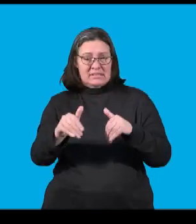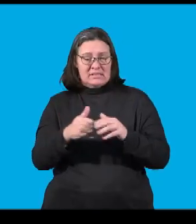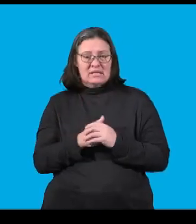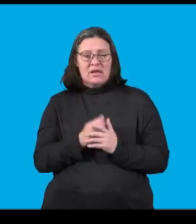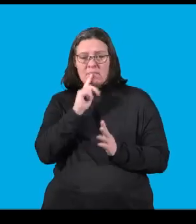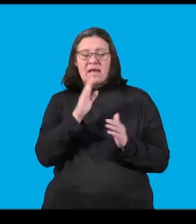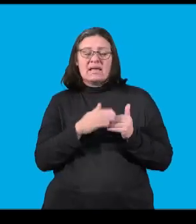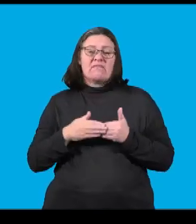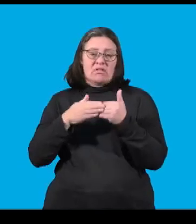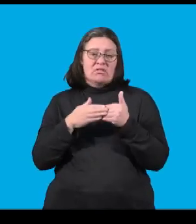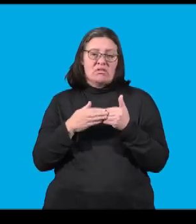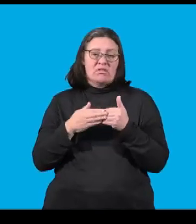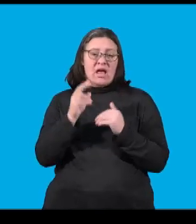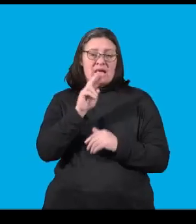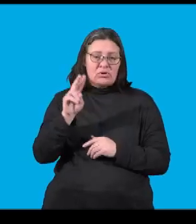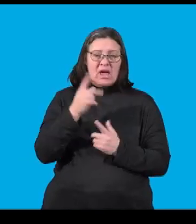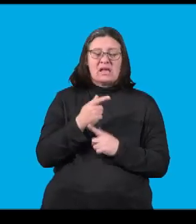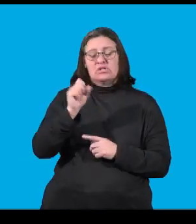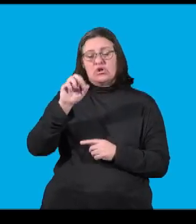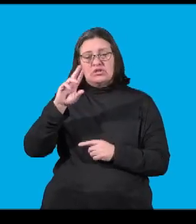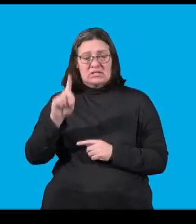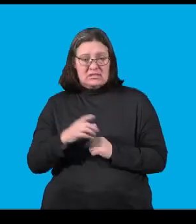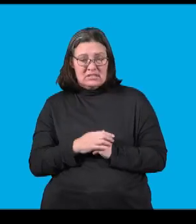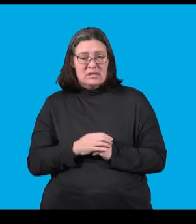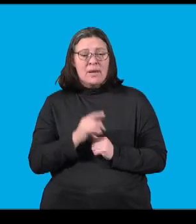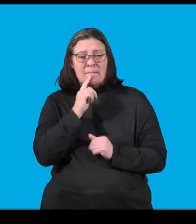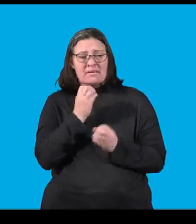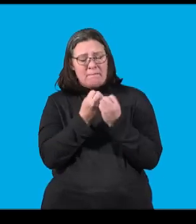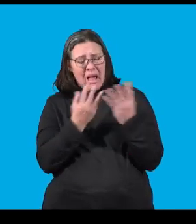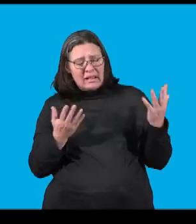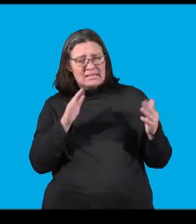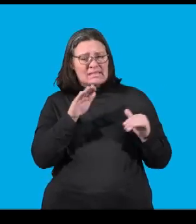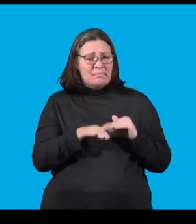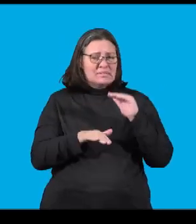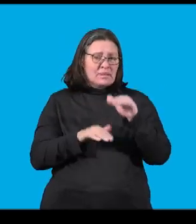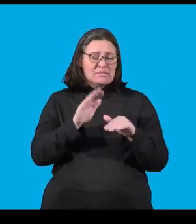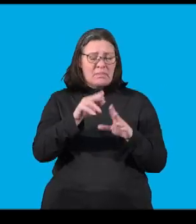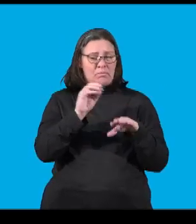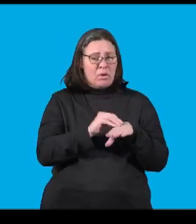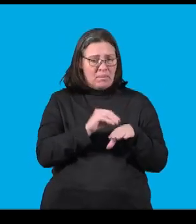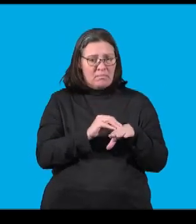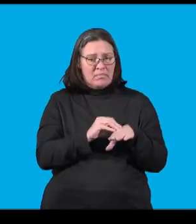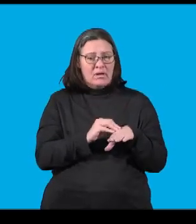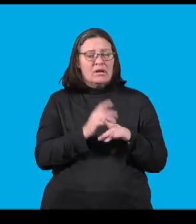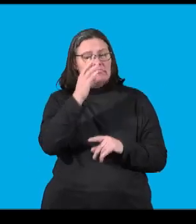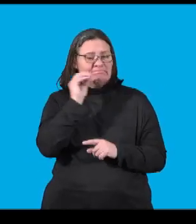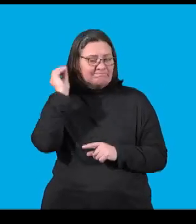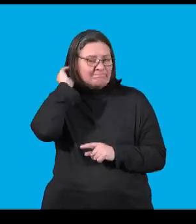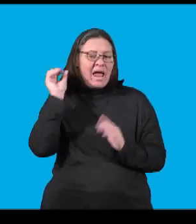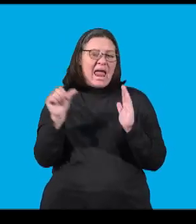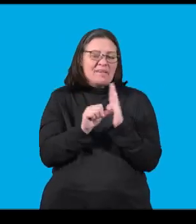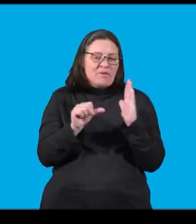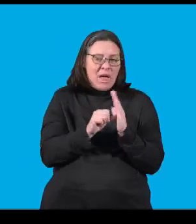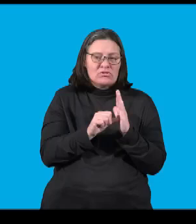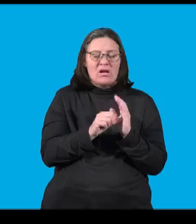limits. And be careful with your exponents and surds. And when you're looking at multi-step problems, take note of the